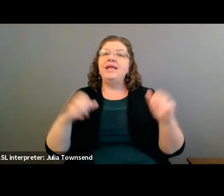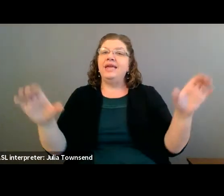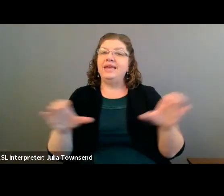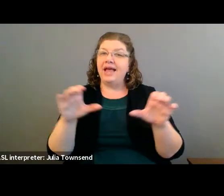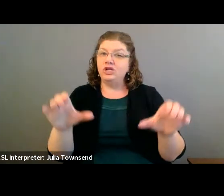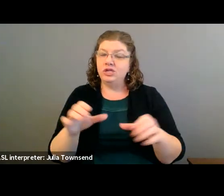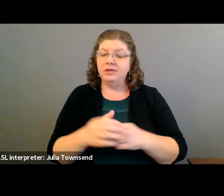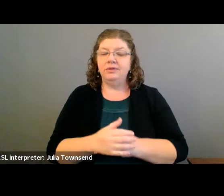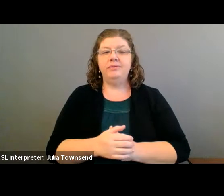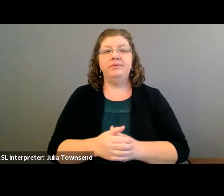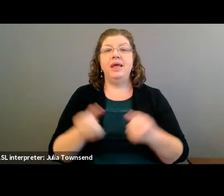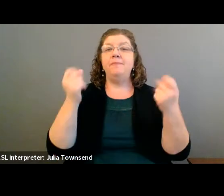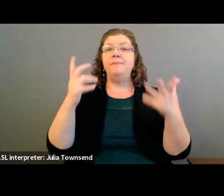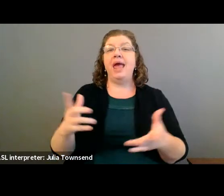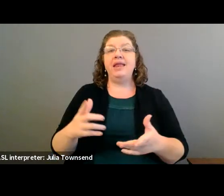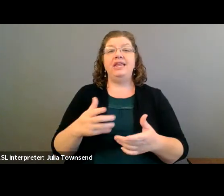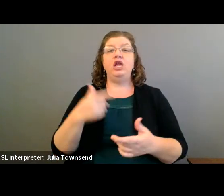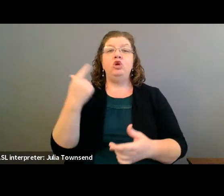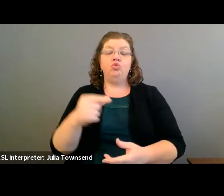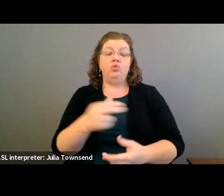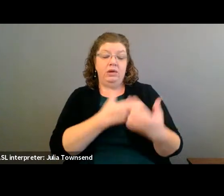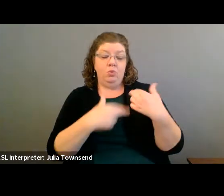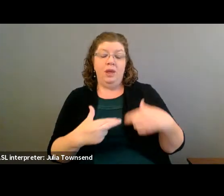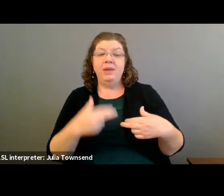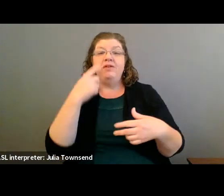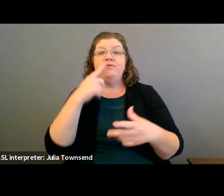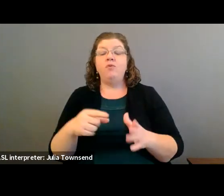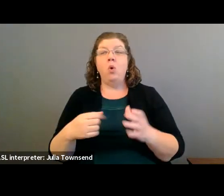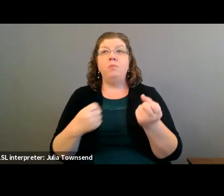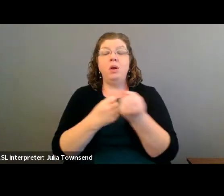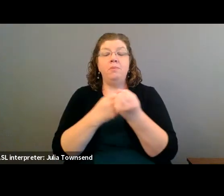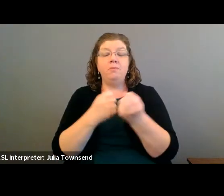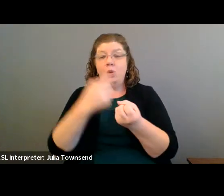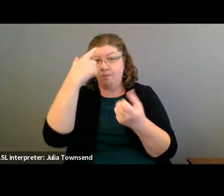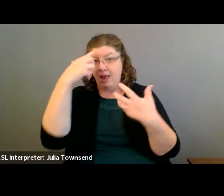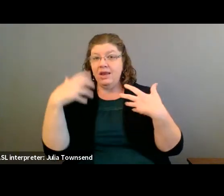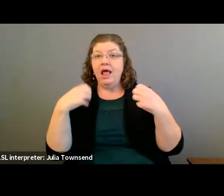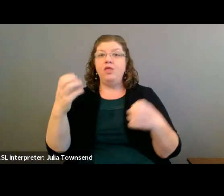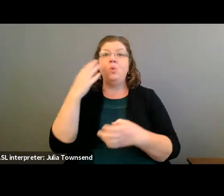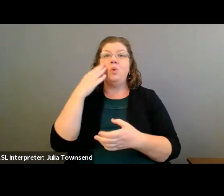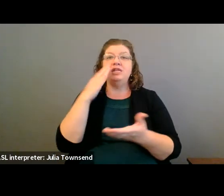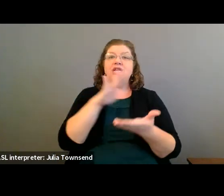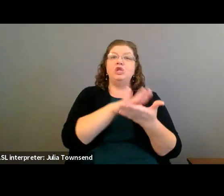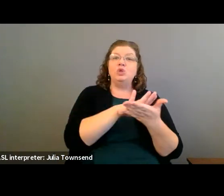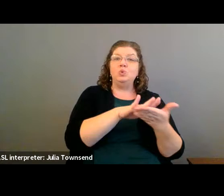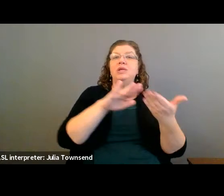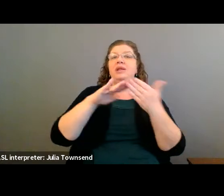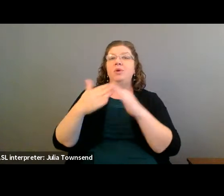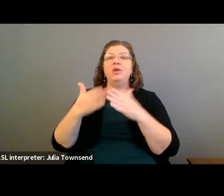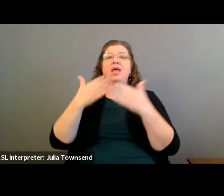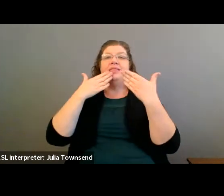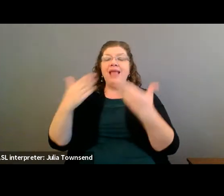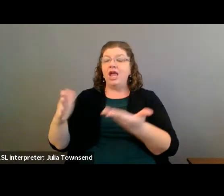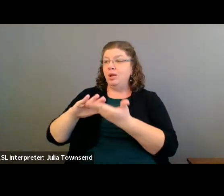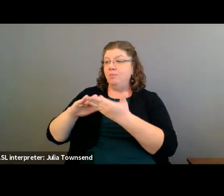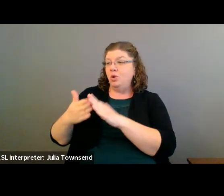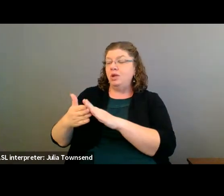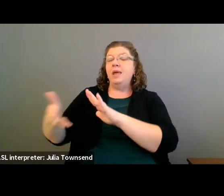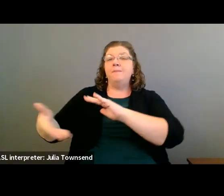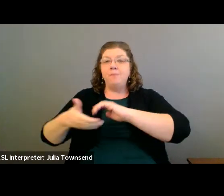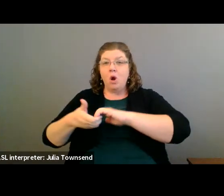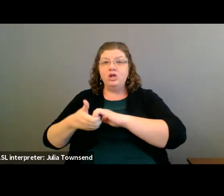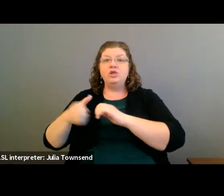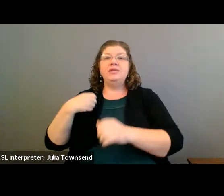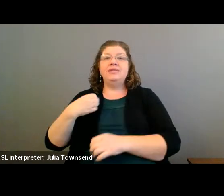people are wearing green ribbons to promote mental health awareness in our schools and community. Thank you to our community partners and staff who care about our students